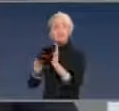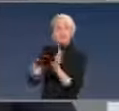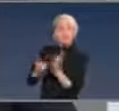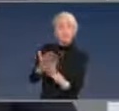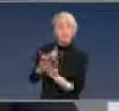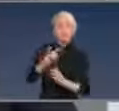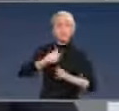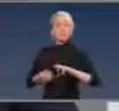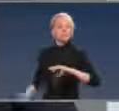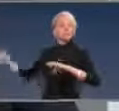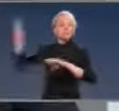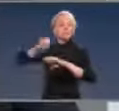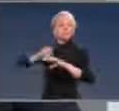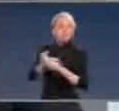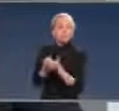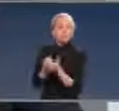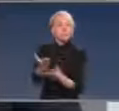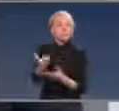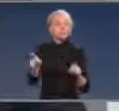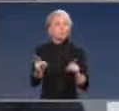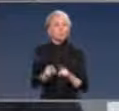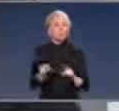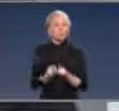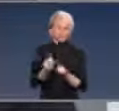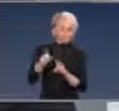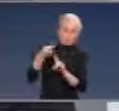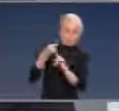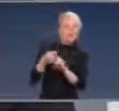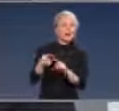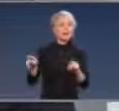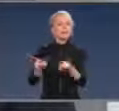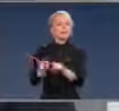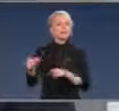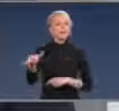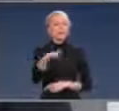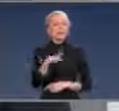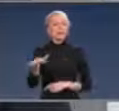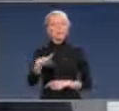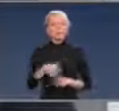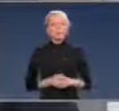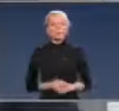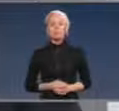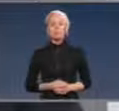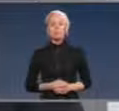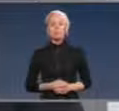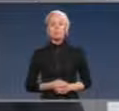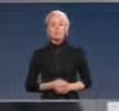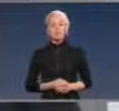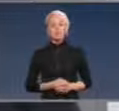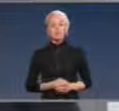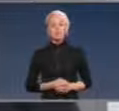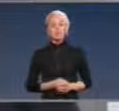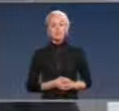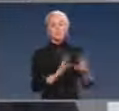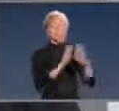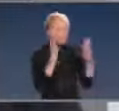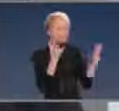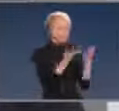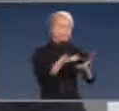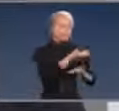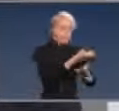today, and I think this demonstrates just how effective the National Cabinet is, not just directly on the health measures, but today we